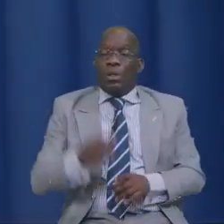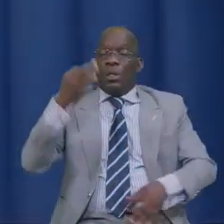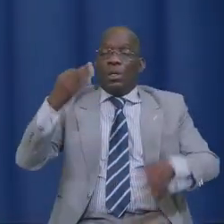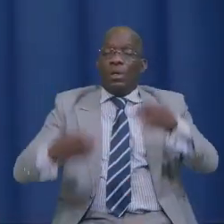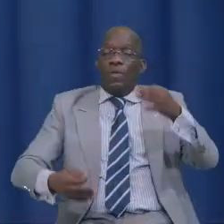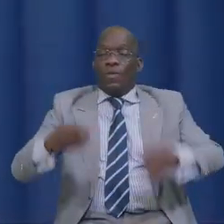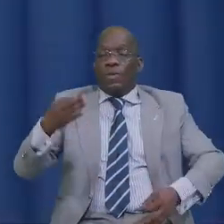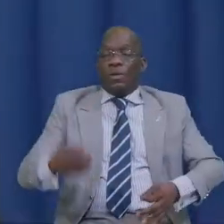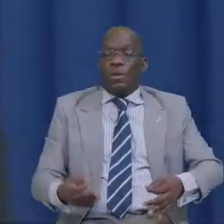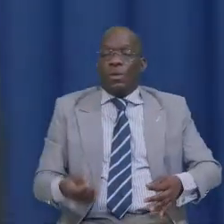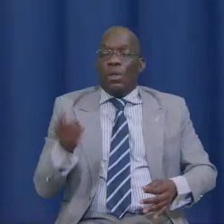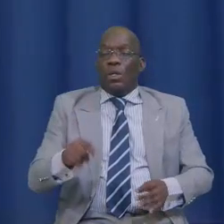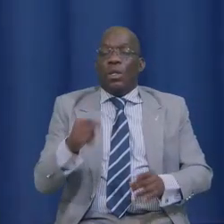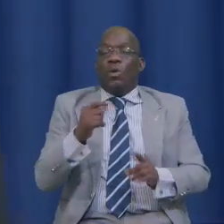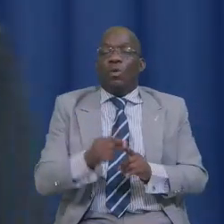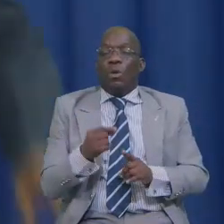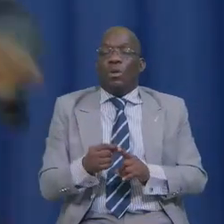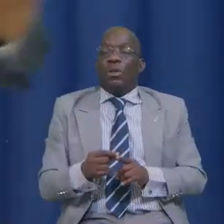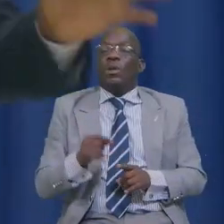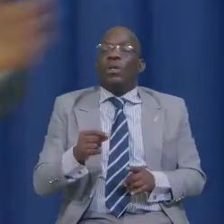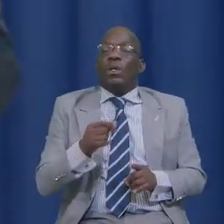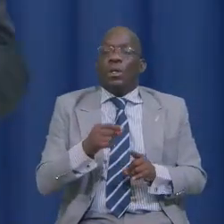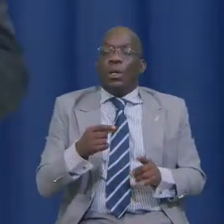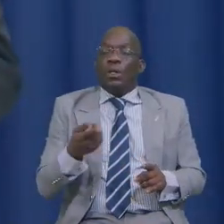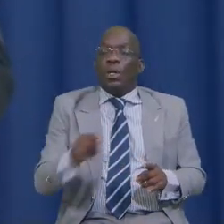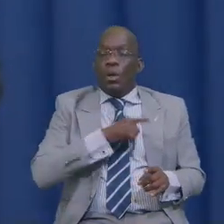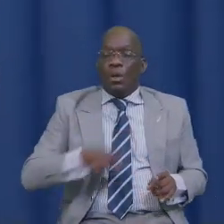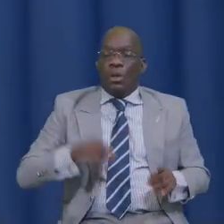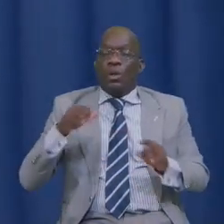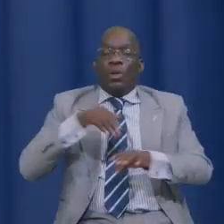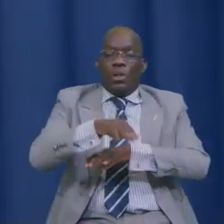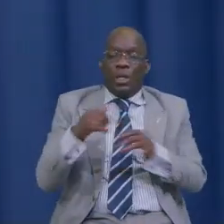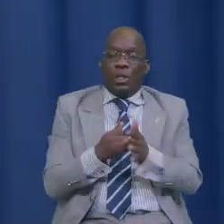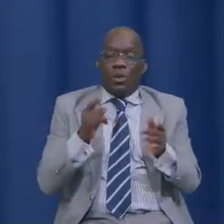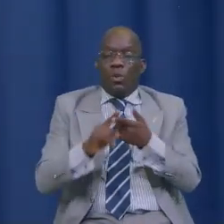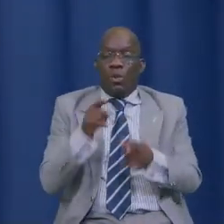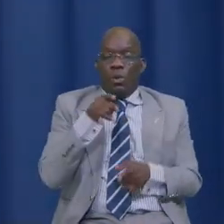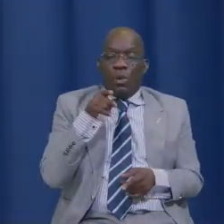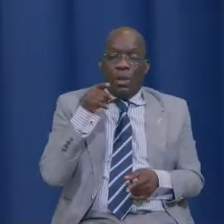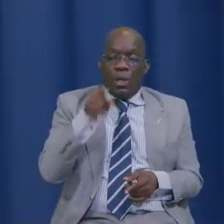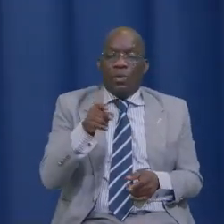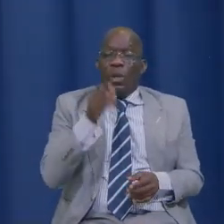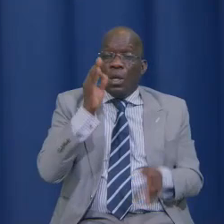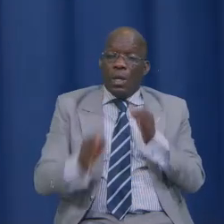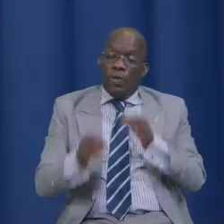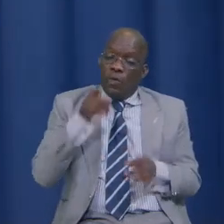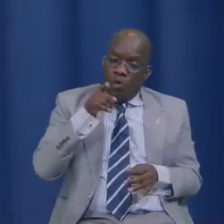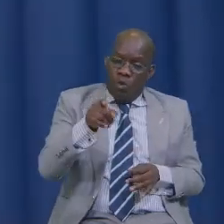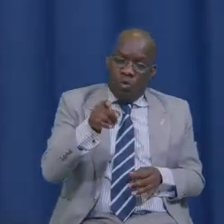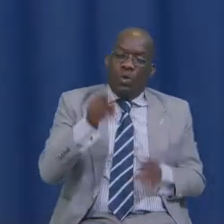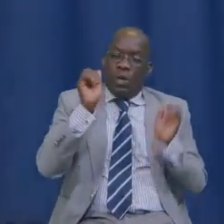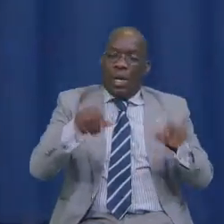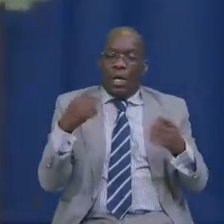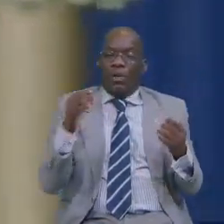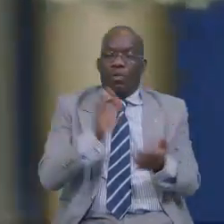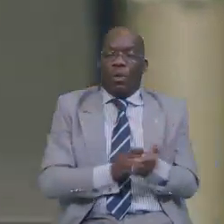If you can only believe, all things are possible to him that believeth. Anytime we